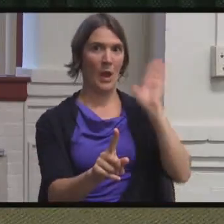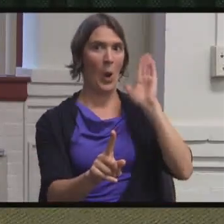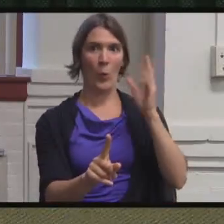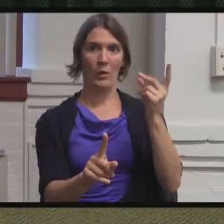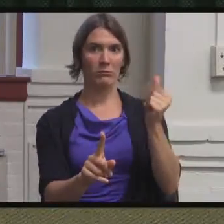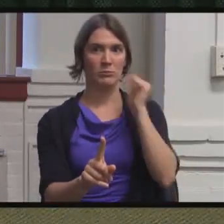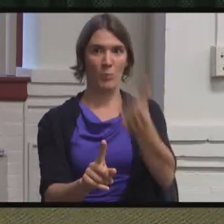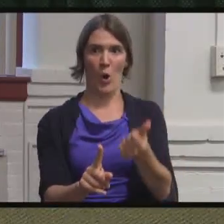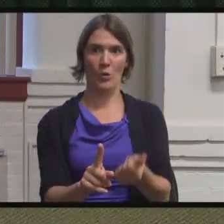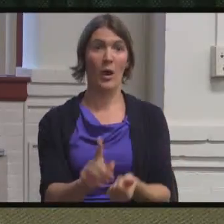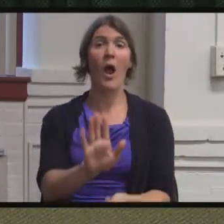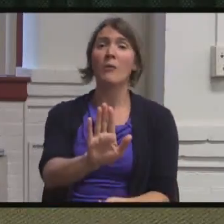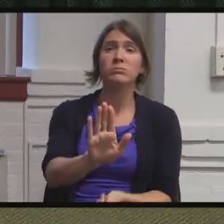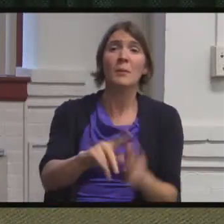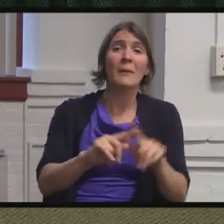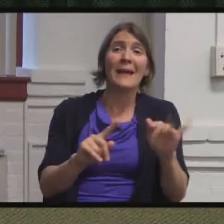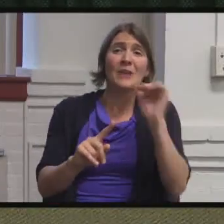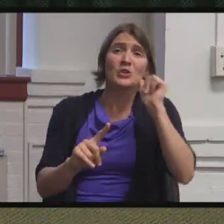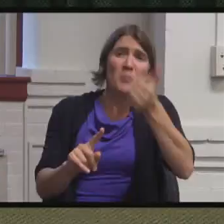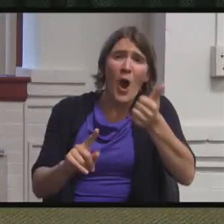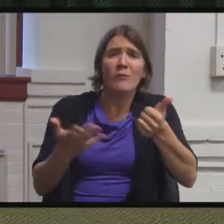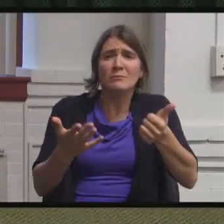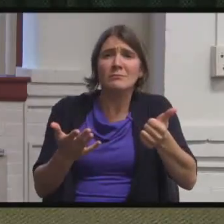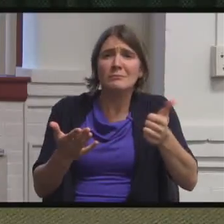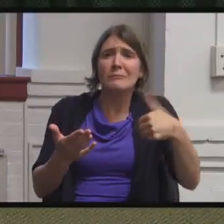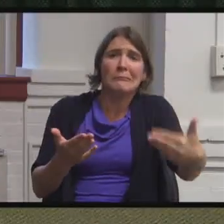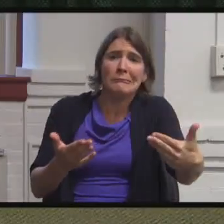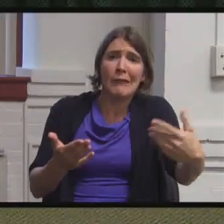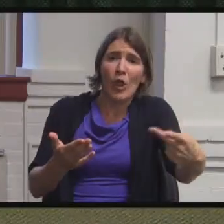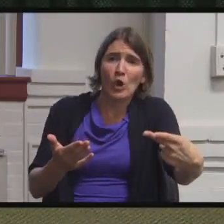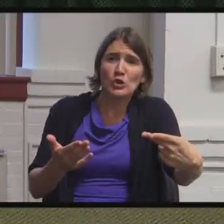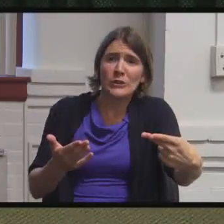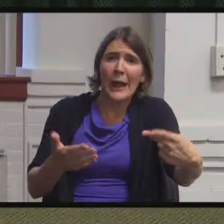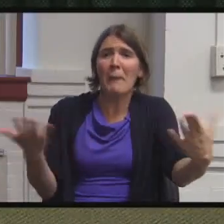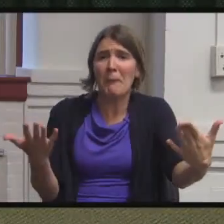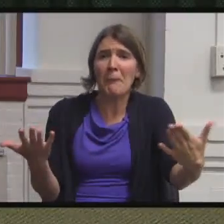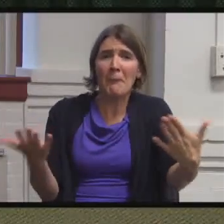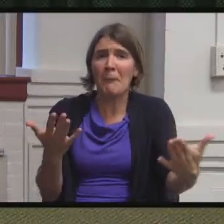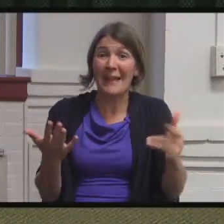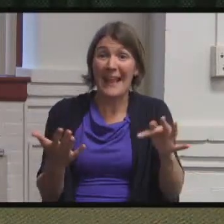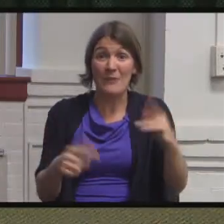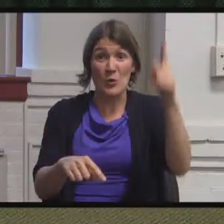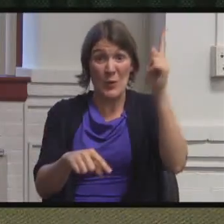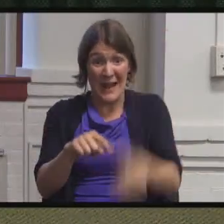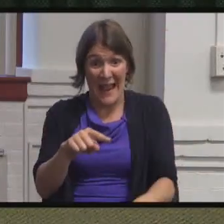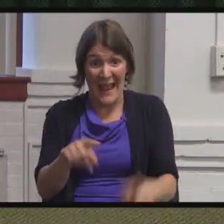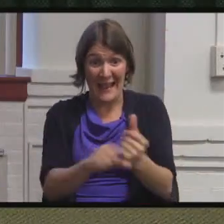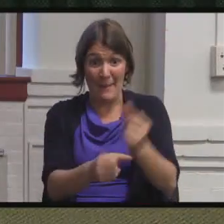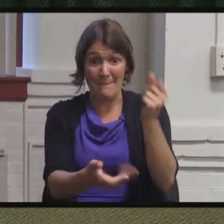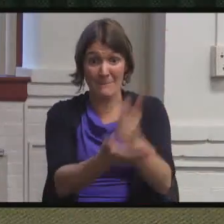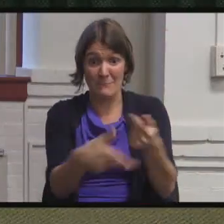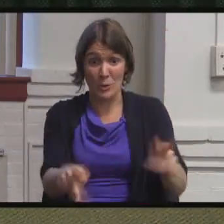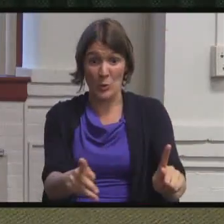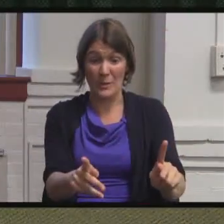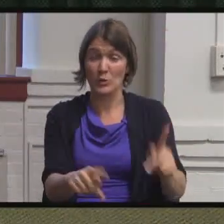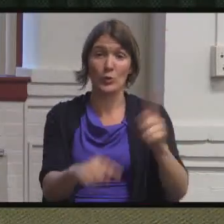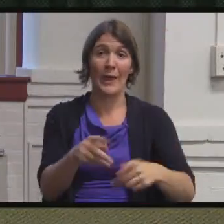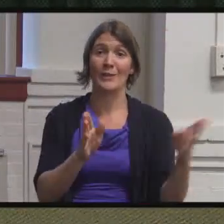today. I mean, tomorrow. Well, but if it's not, you know, then you won't be able to serve alcohol there. But if it is,